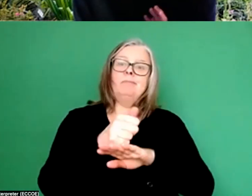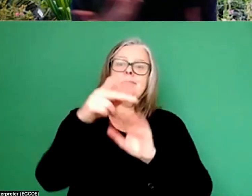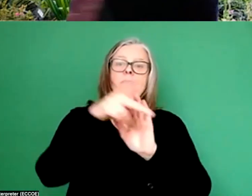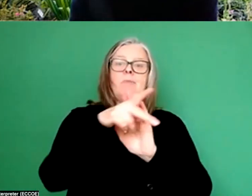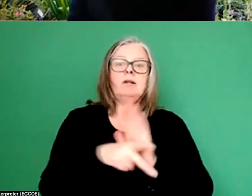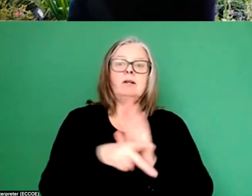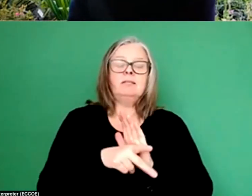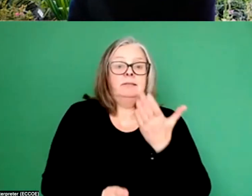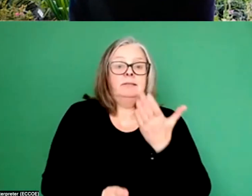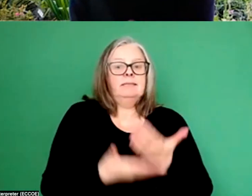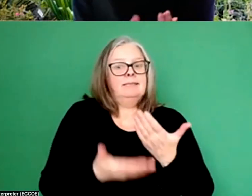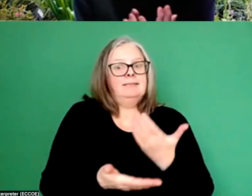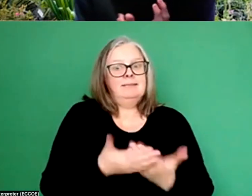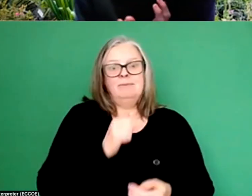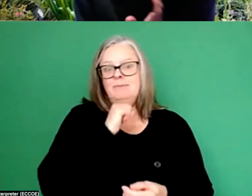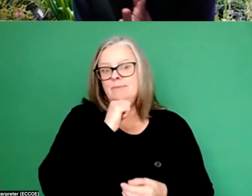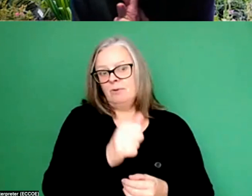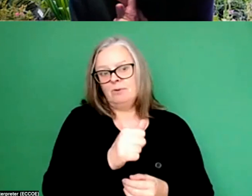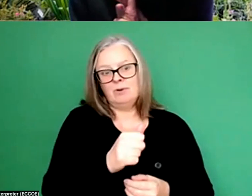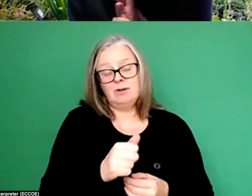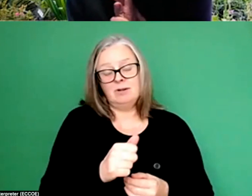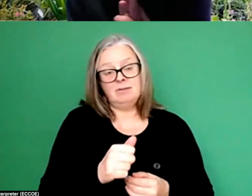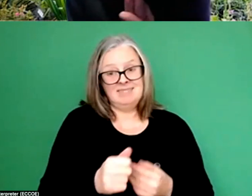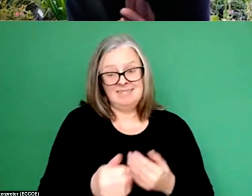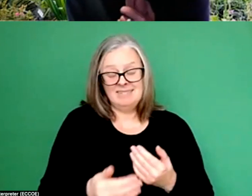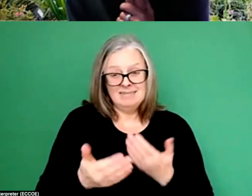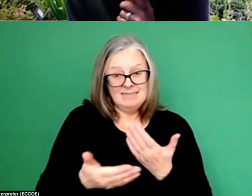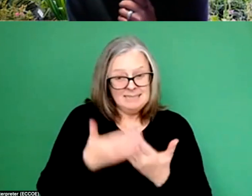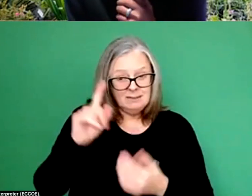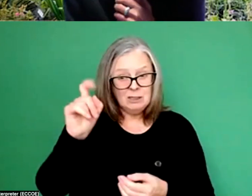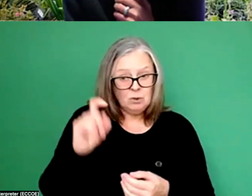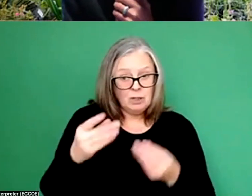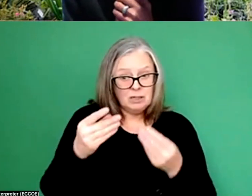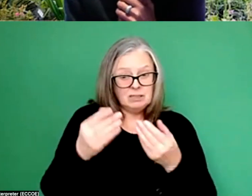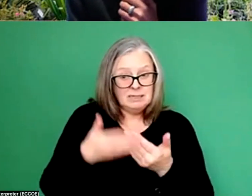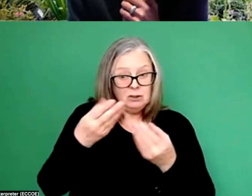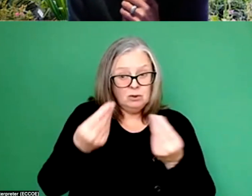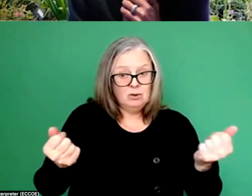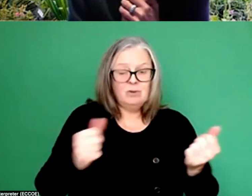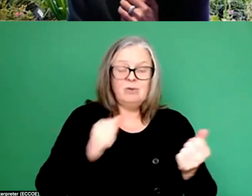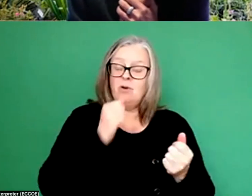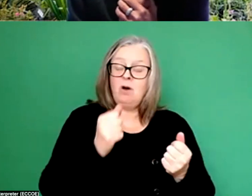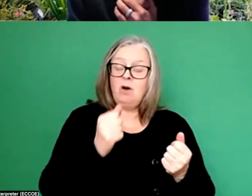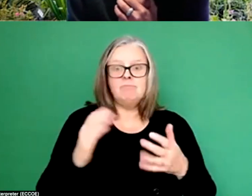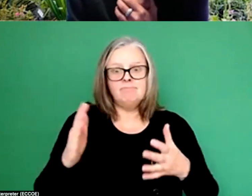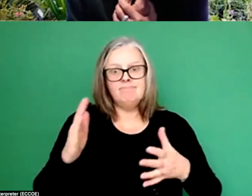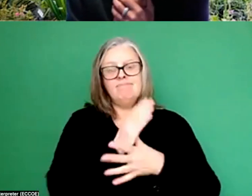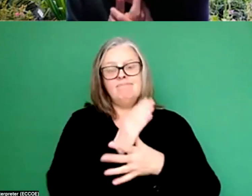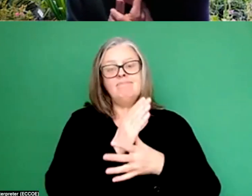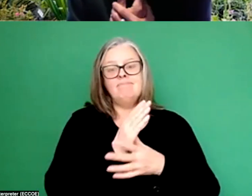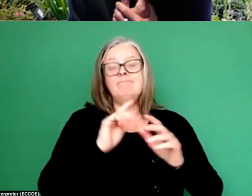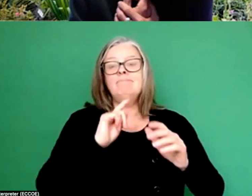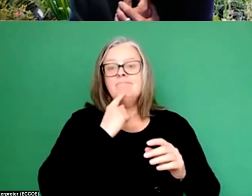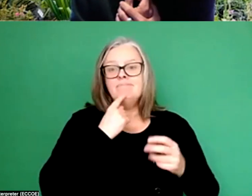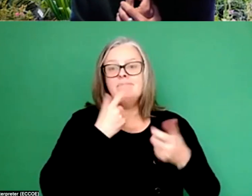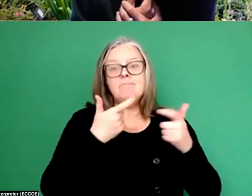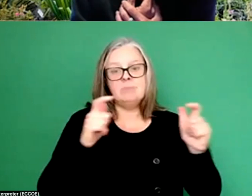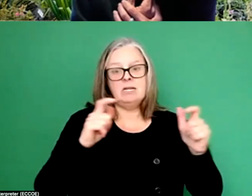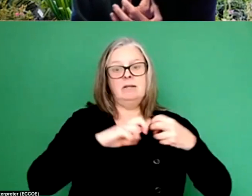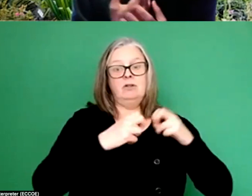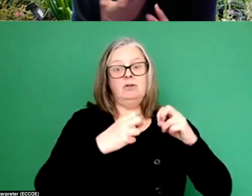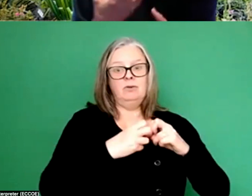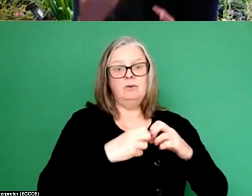These aren't simple, right, these aren't simple questions. These are the biggest ones. But to me, the climate justice movement